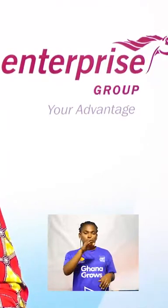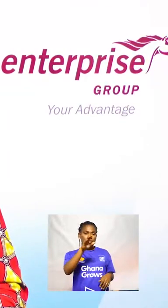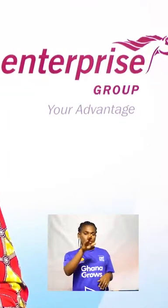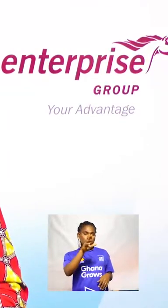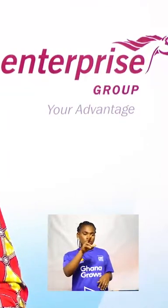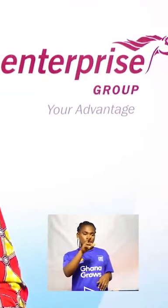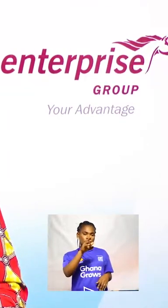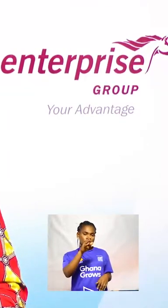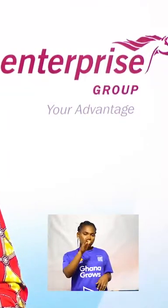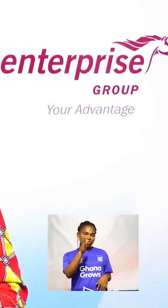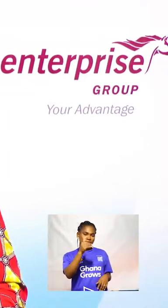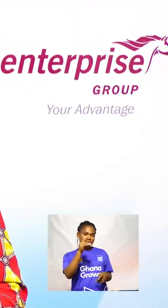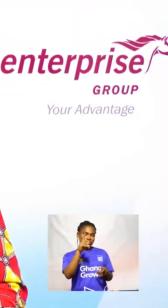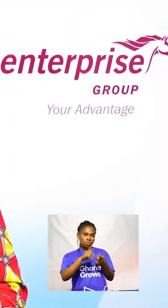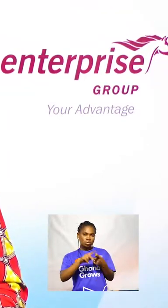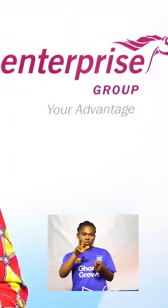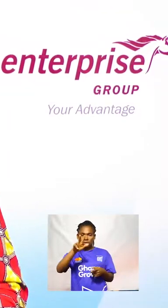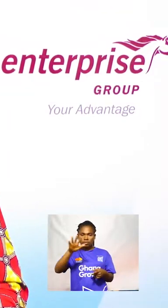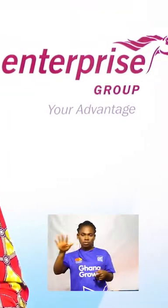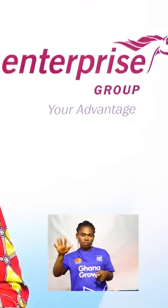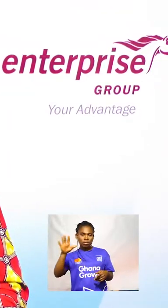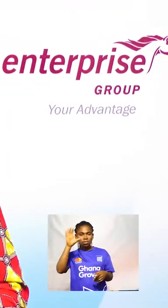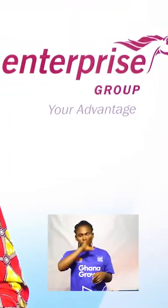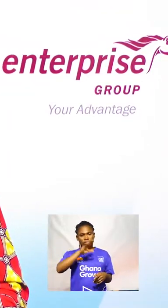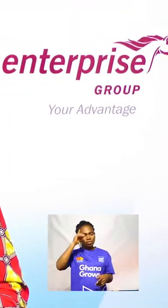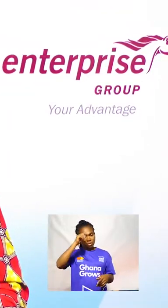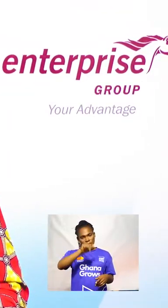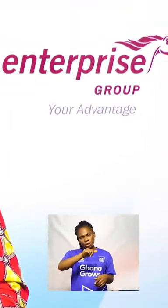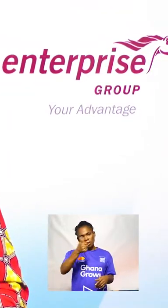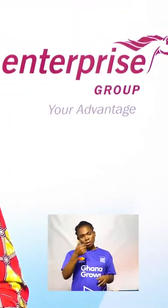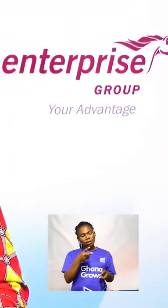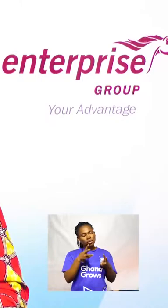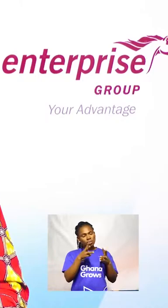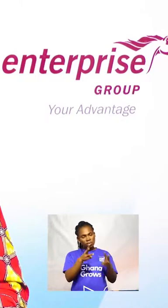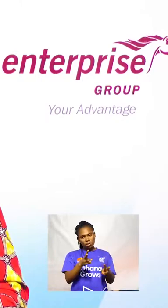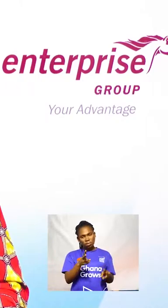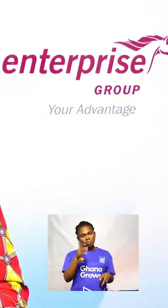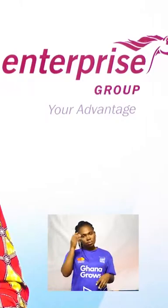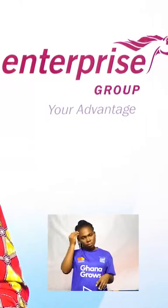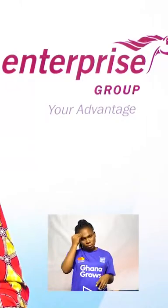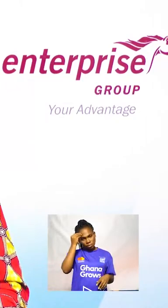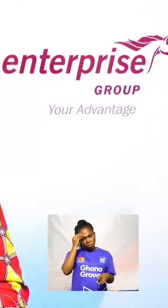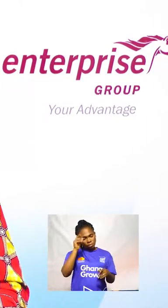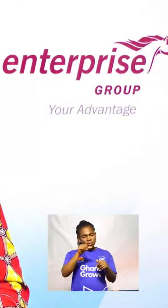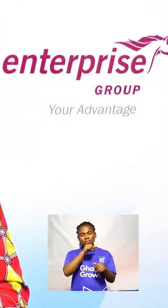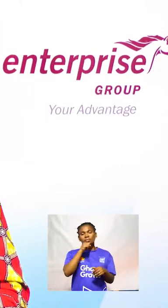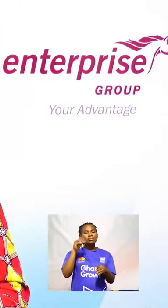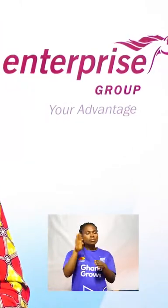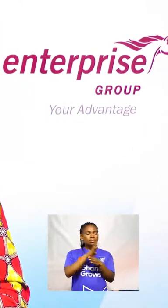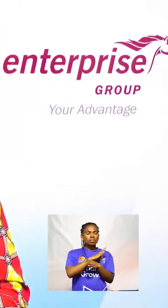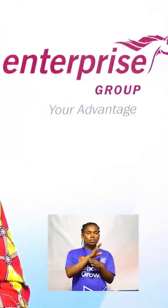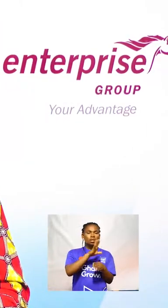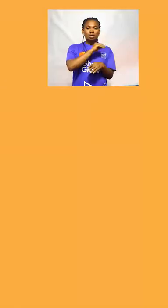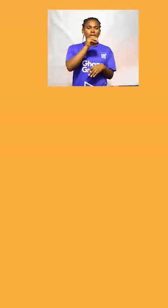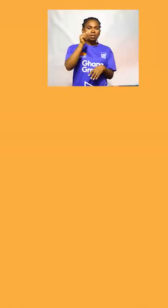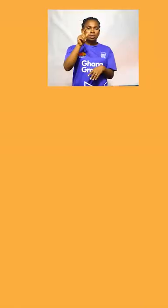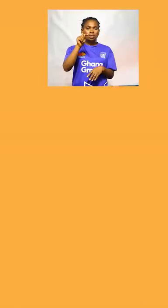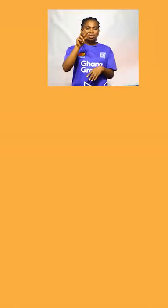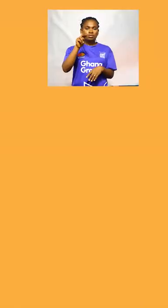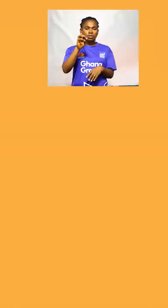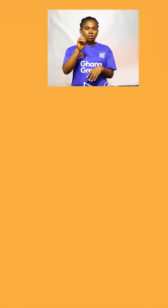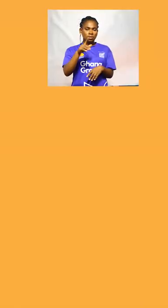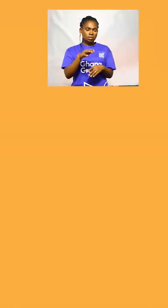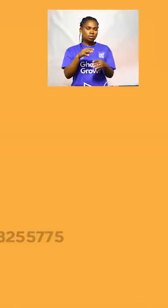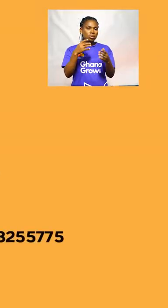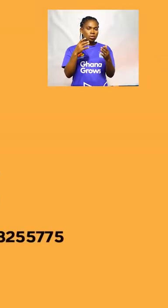35, looking for options for your career, and you'd like to find much more about agribusiness and ATVET, call the